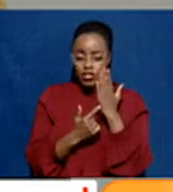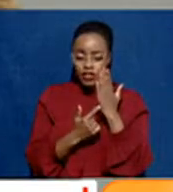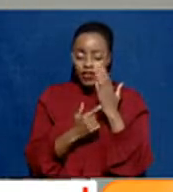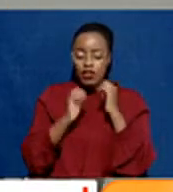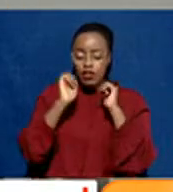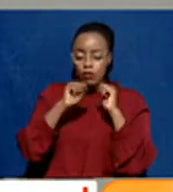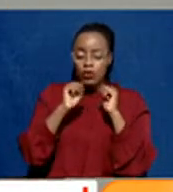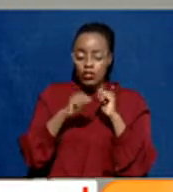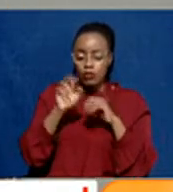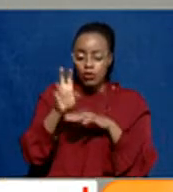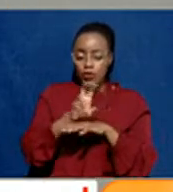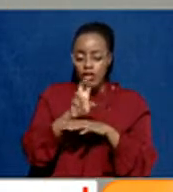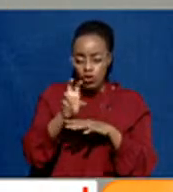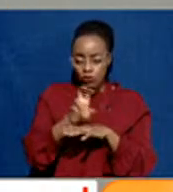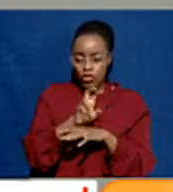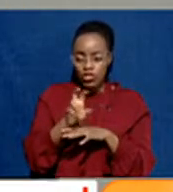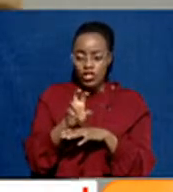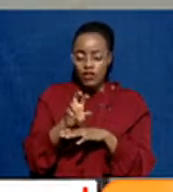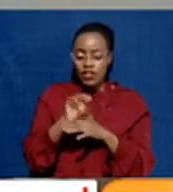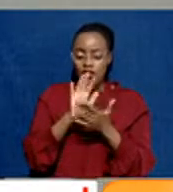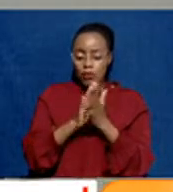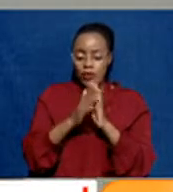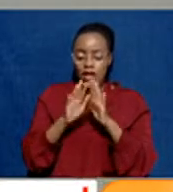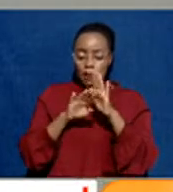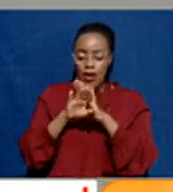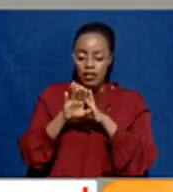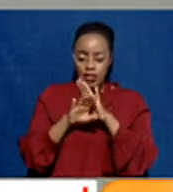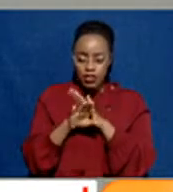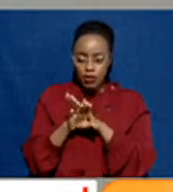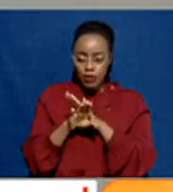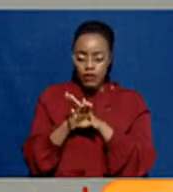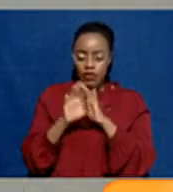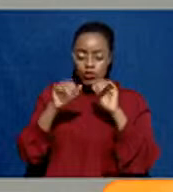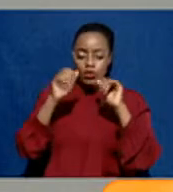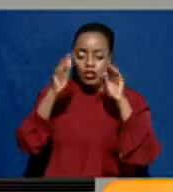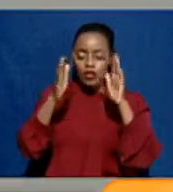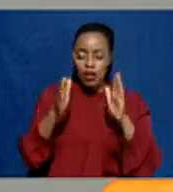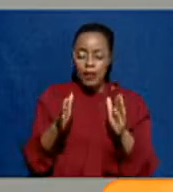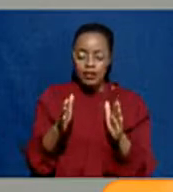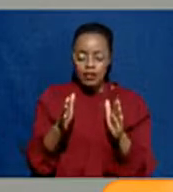be commercialized, to be accessible to the farmers